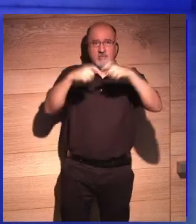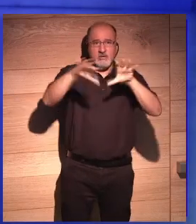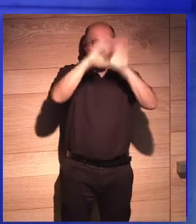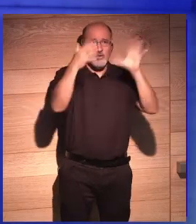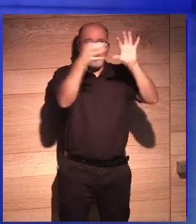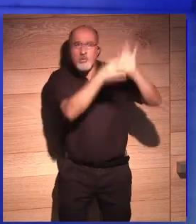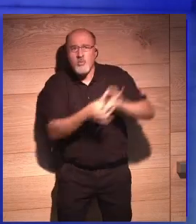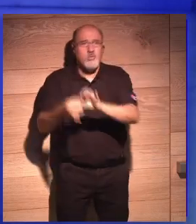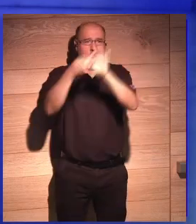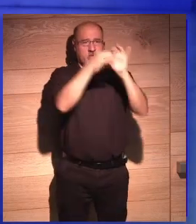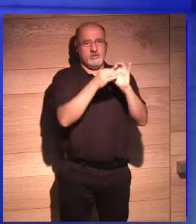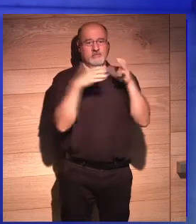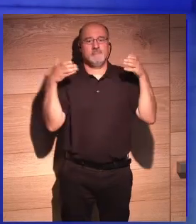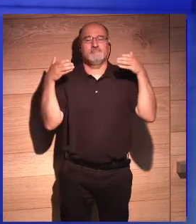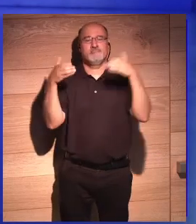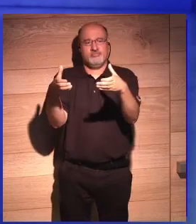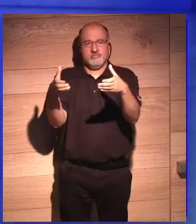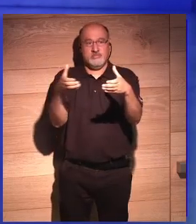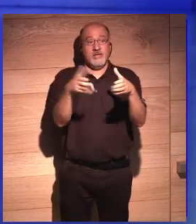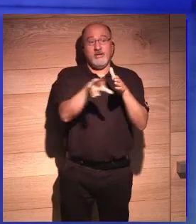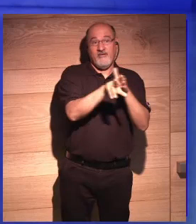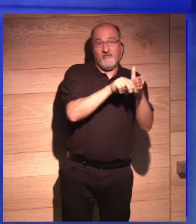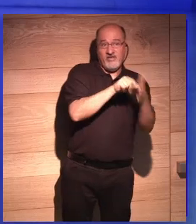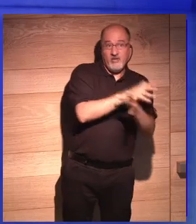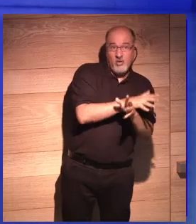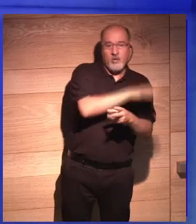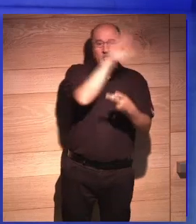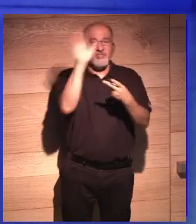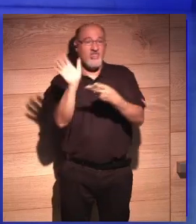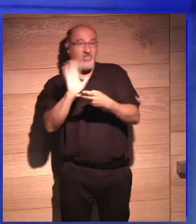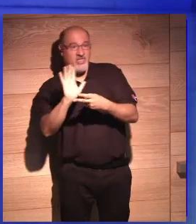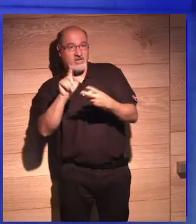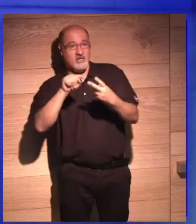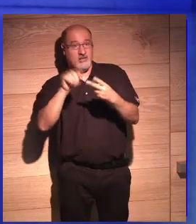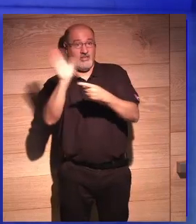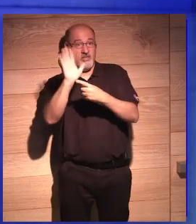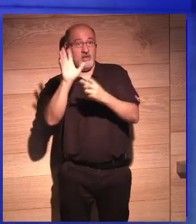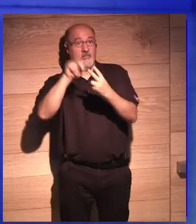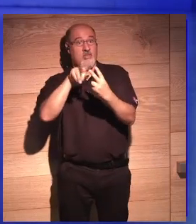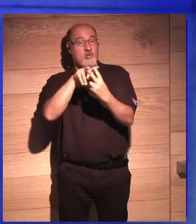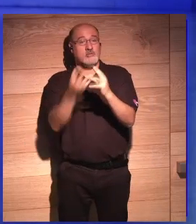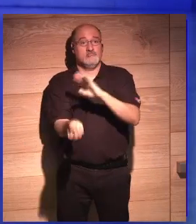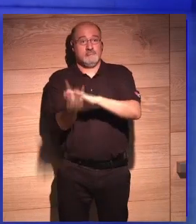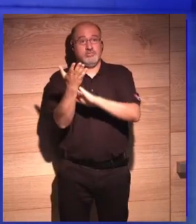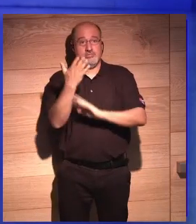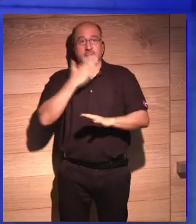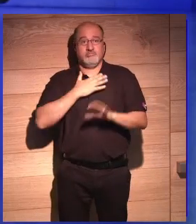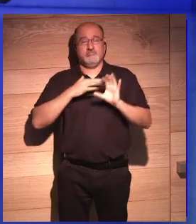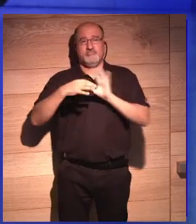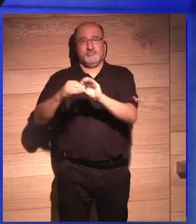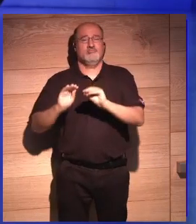or a game silo or anything else, it's its own individual space. And similarly